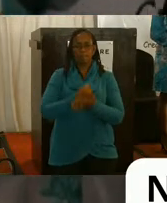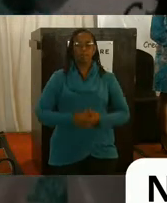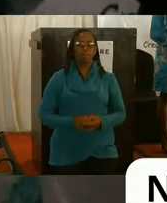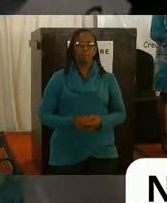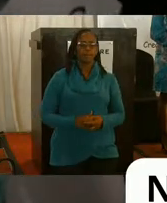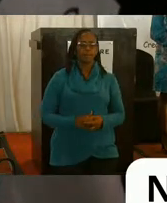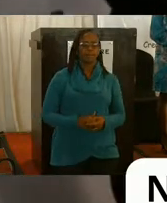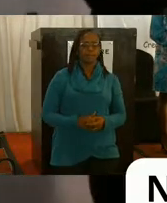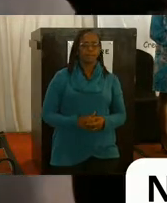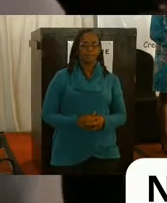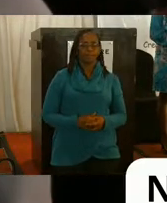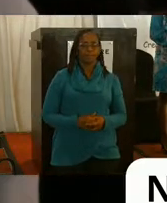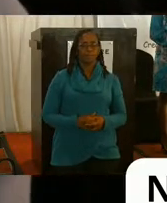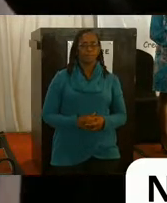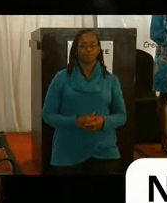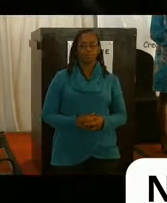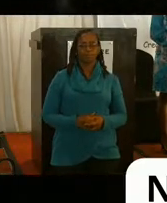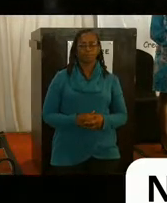foreign